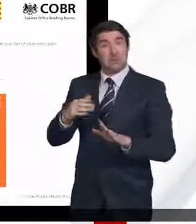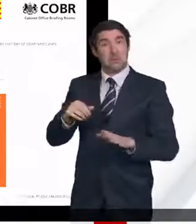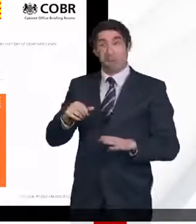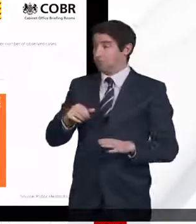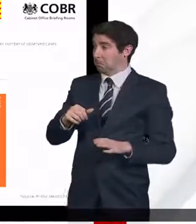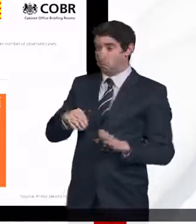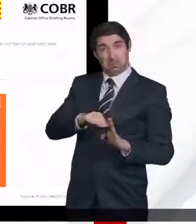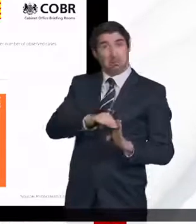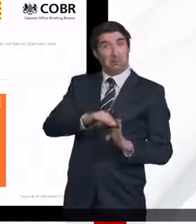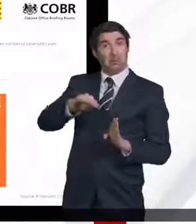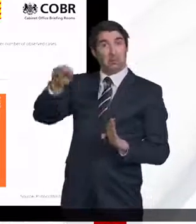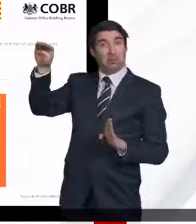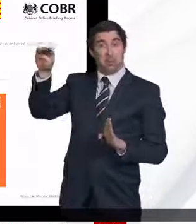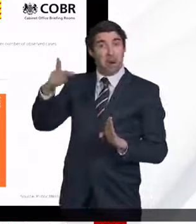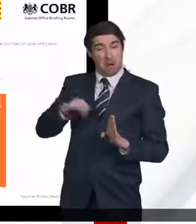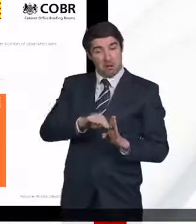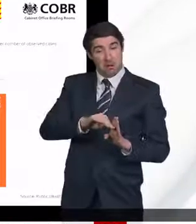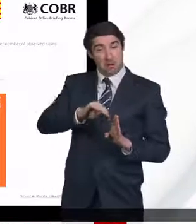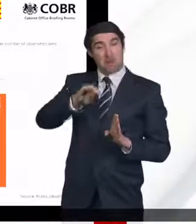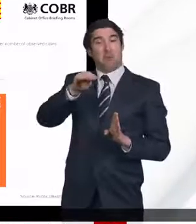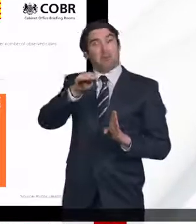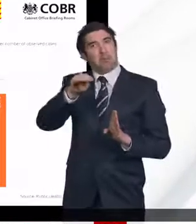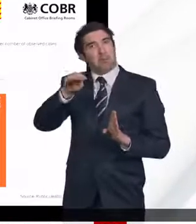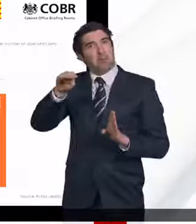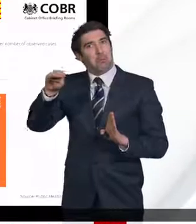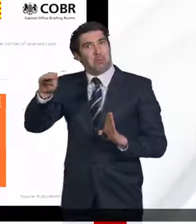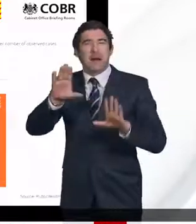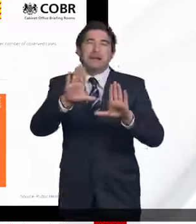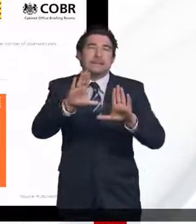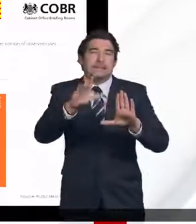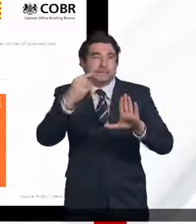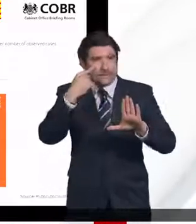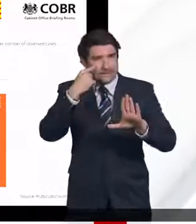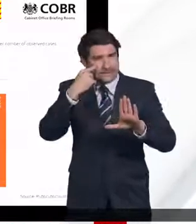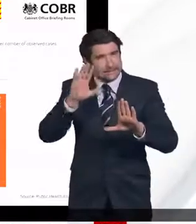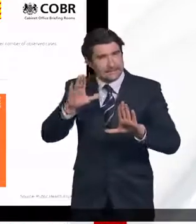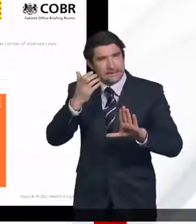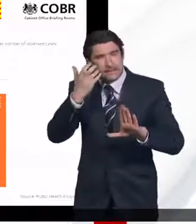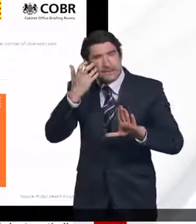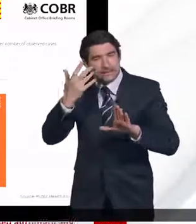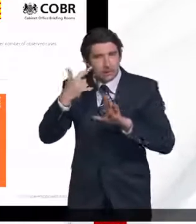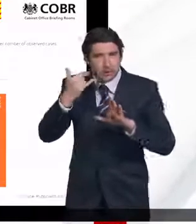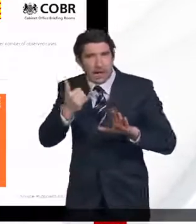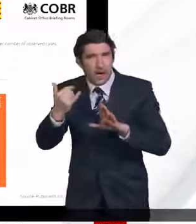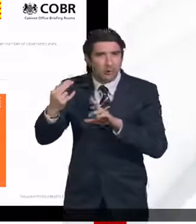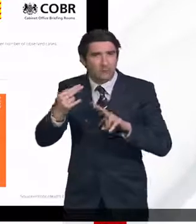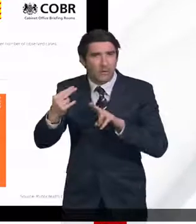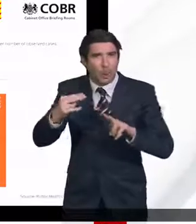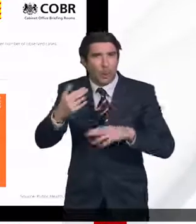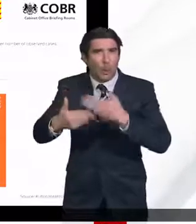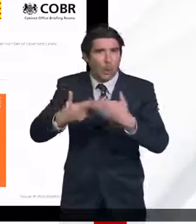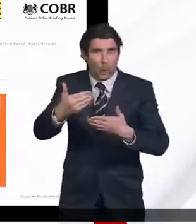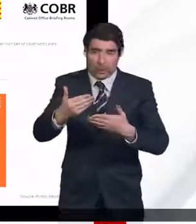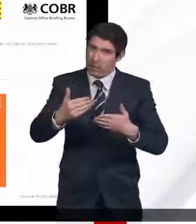rising as rapidly as it was. So green shoots, but only green shoots, and we must not be complacent and we must not take our